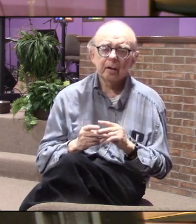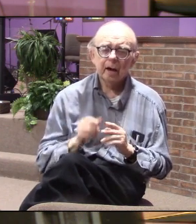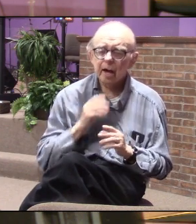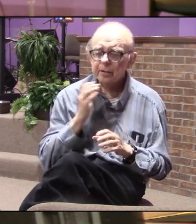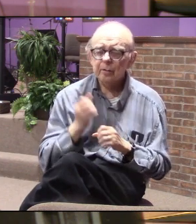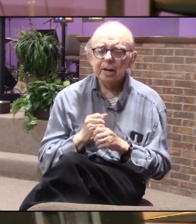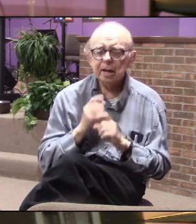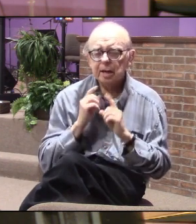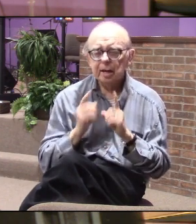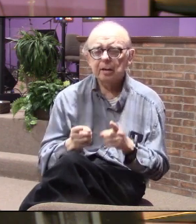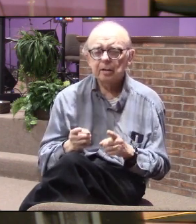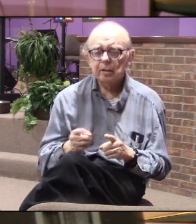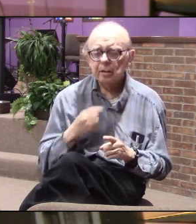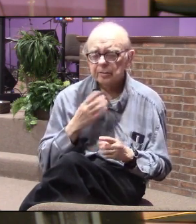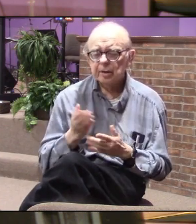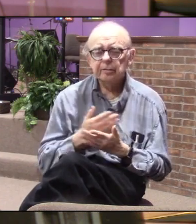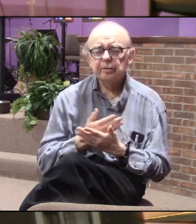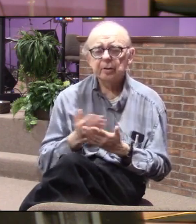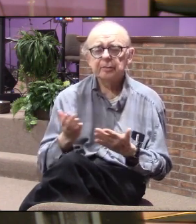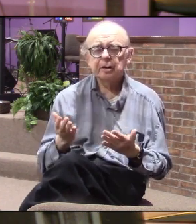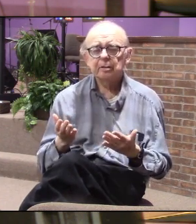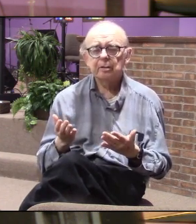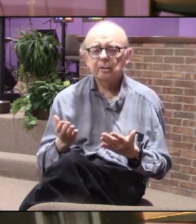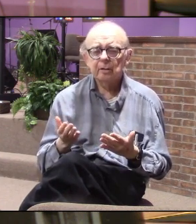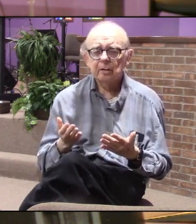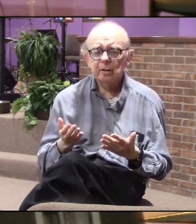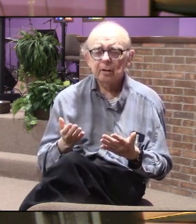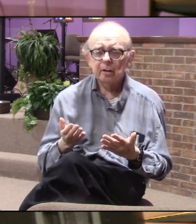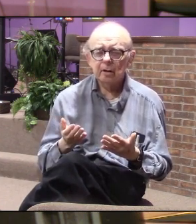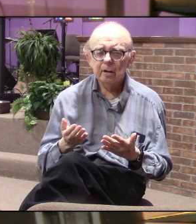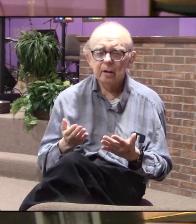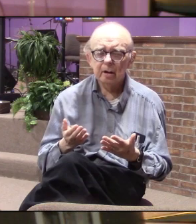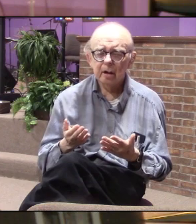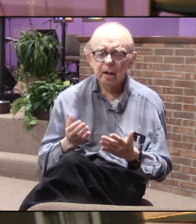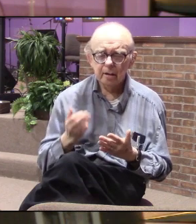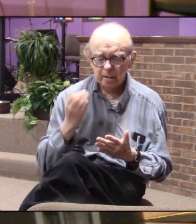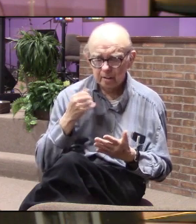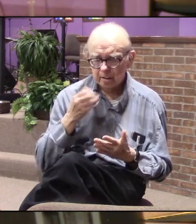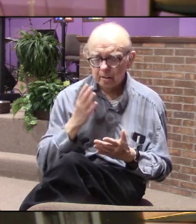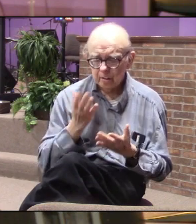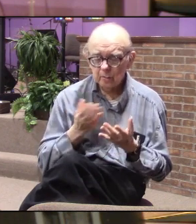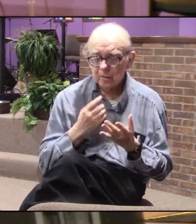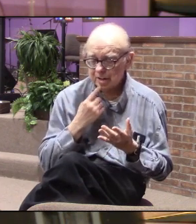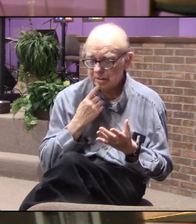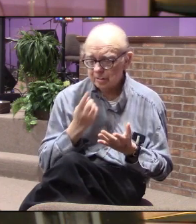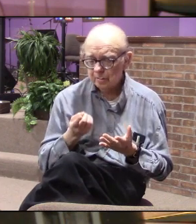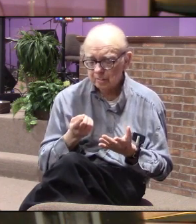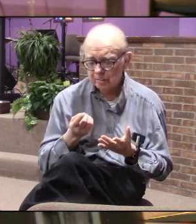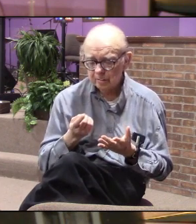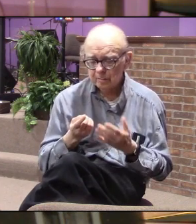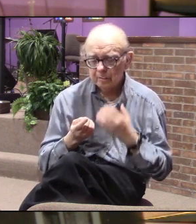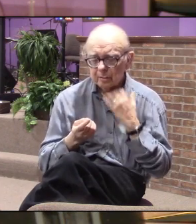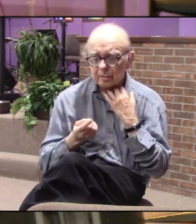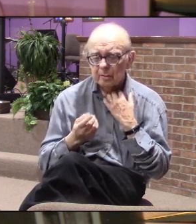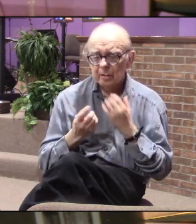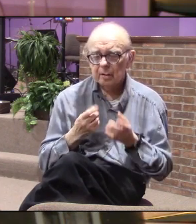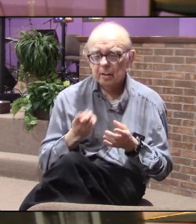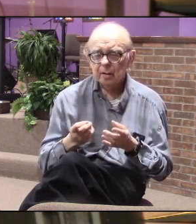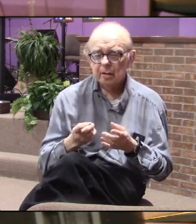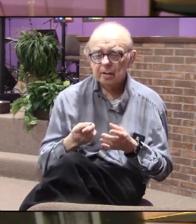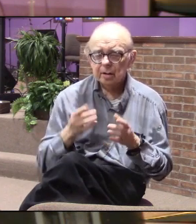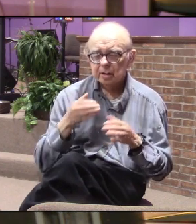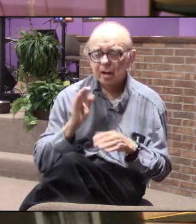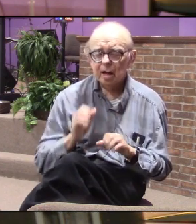answer. May I say something to you all? If God wanted to, he